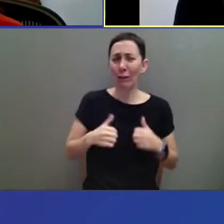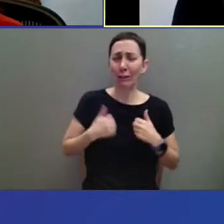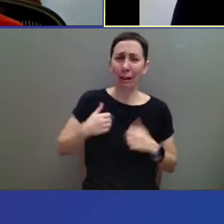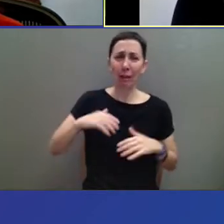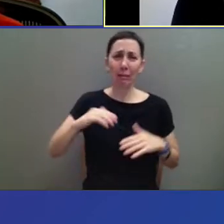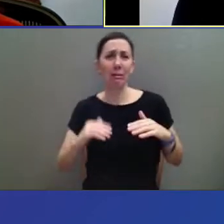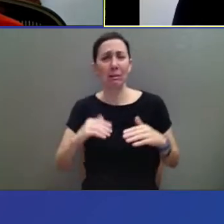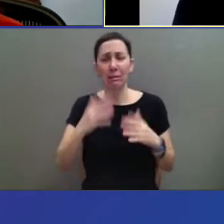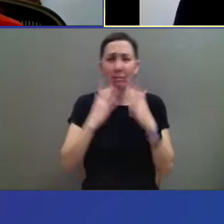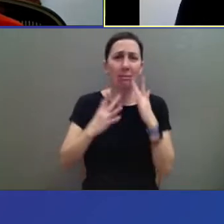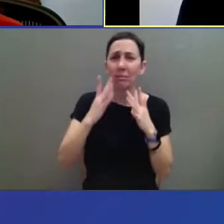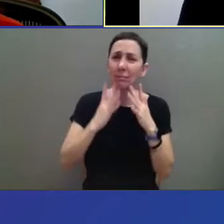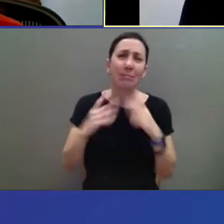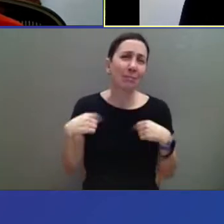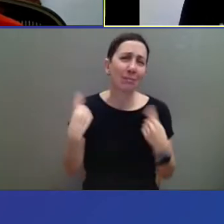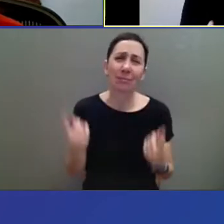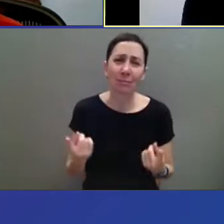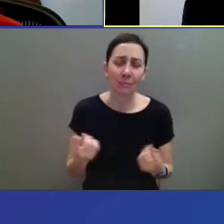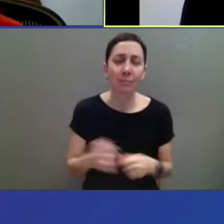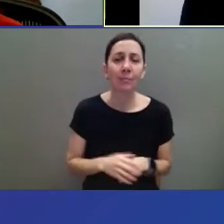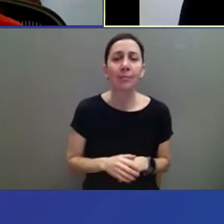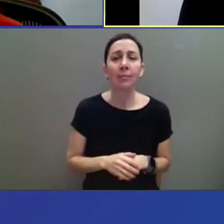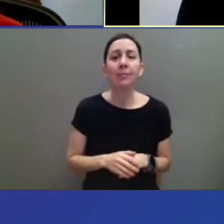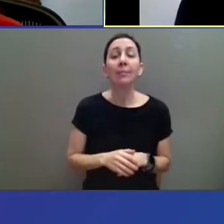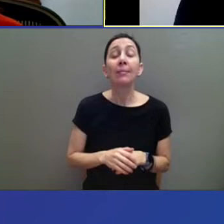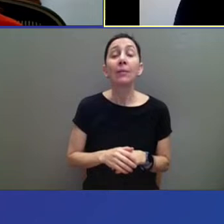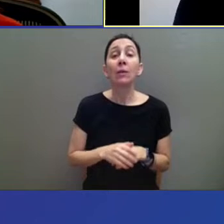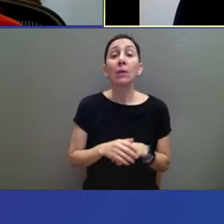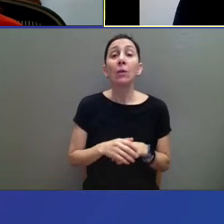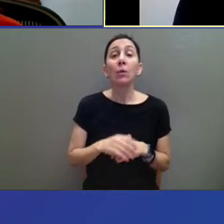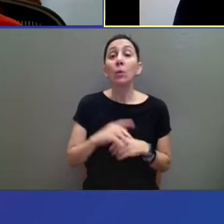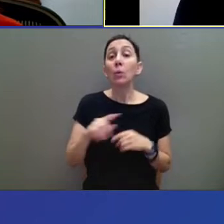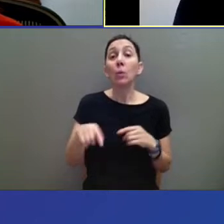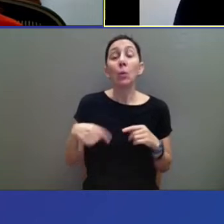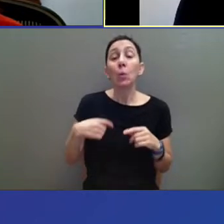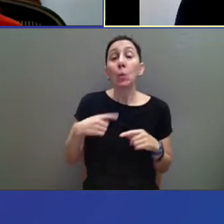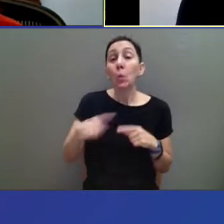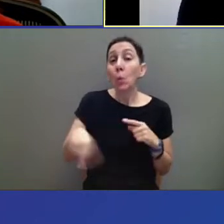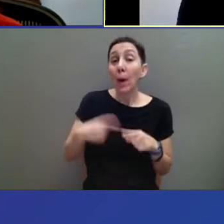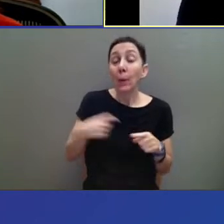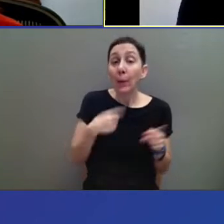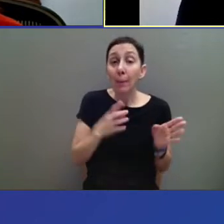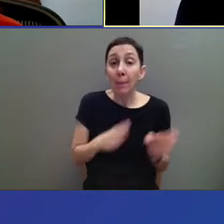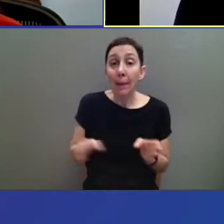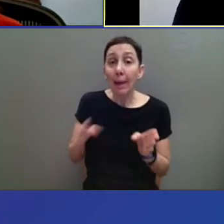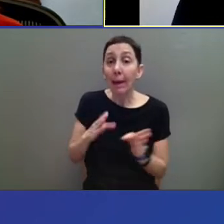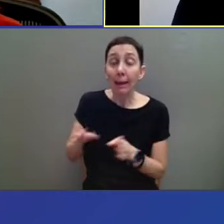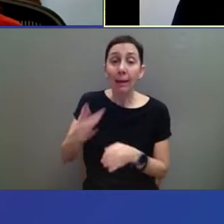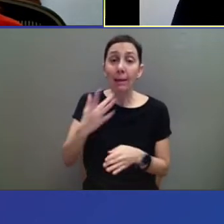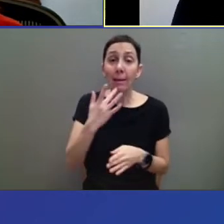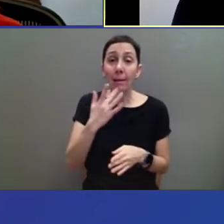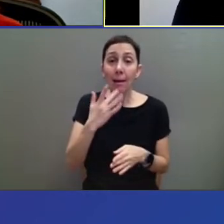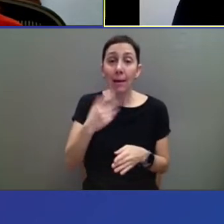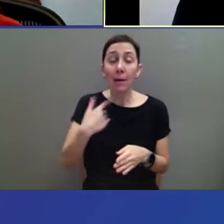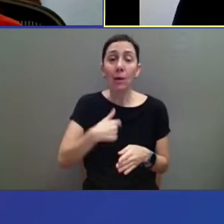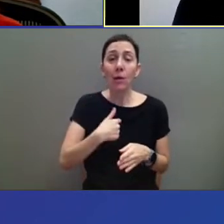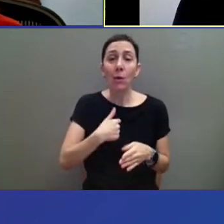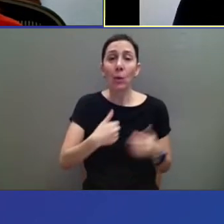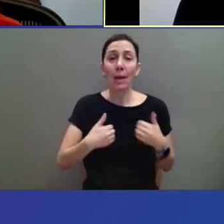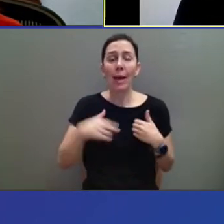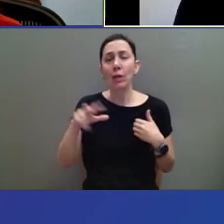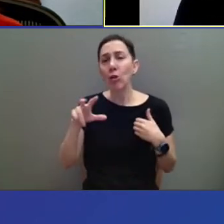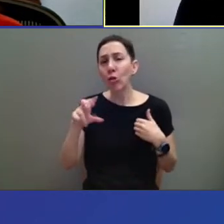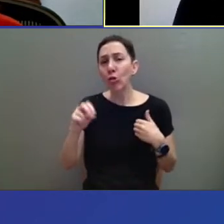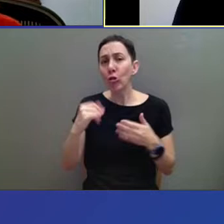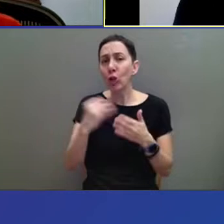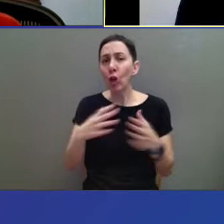In addition, we've been learning a lot about, in our planning stage, so we were really lucky enough to engage about 30 artists in a think